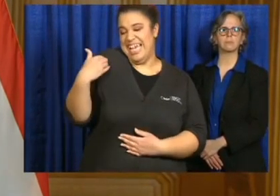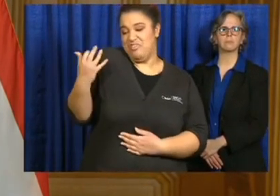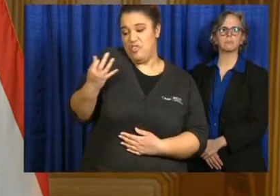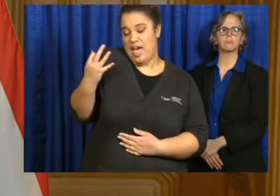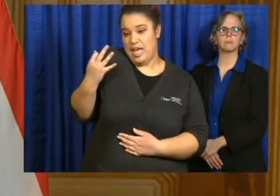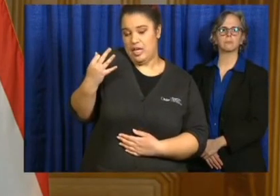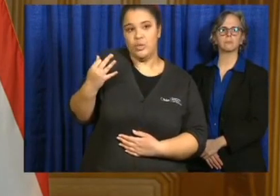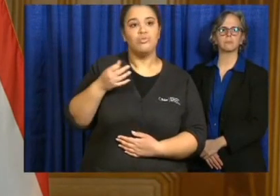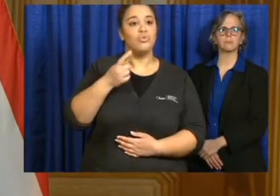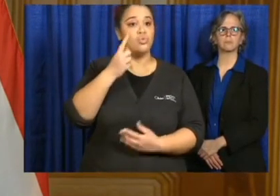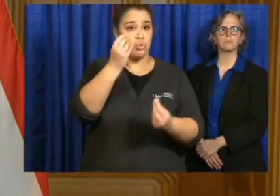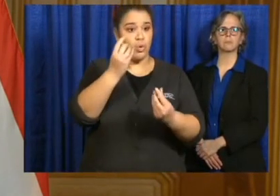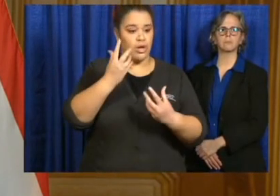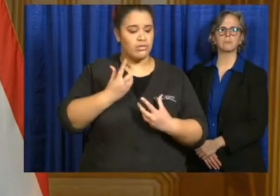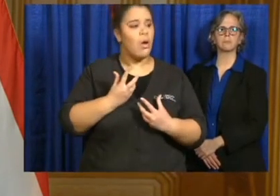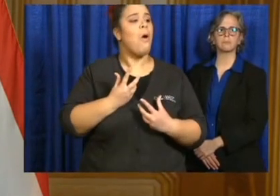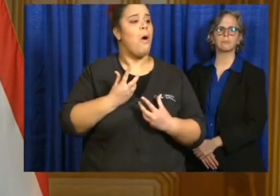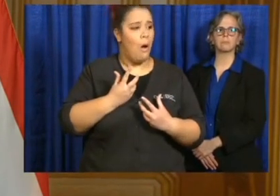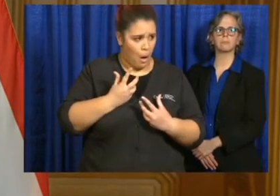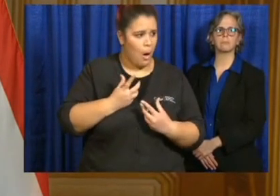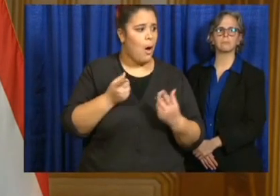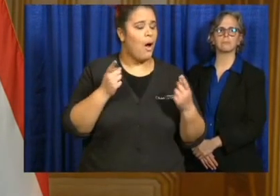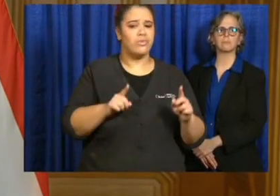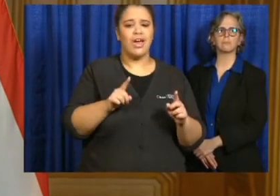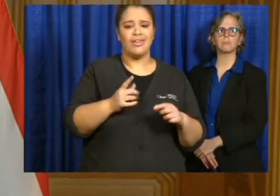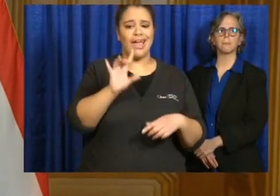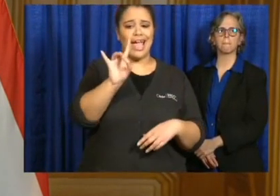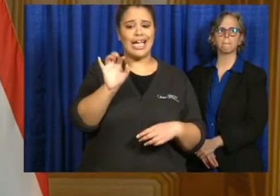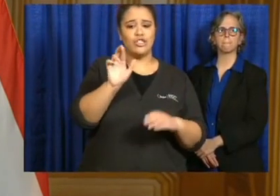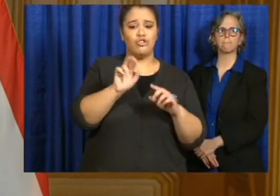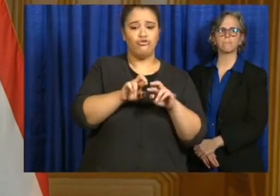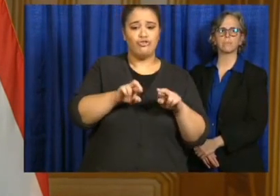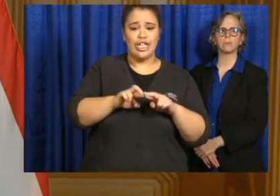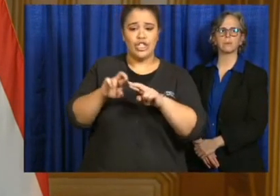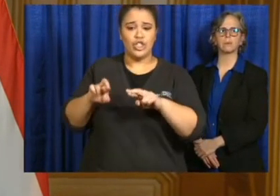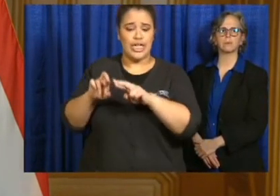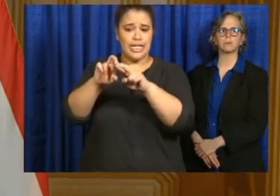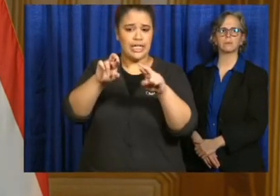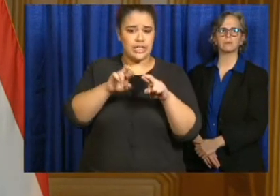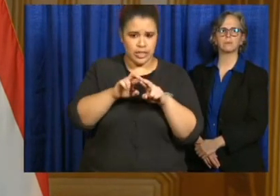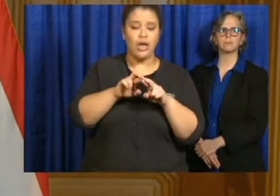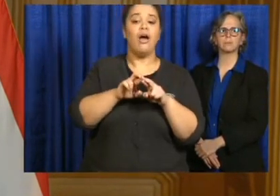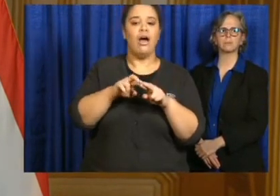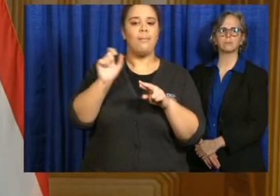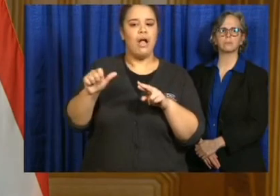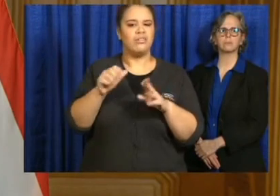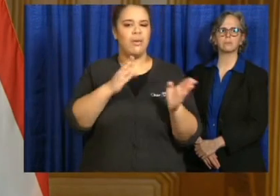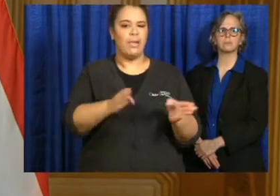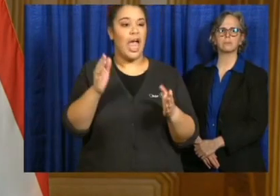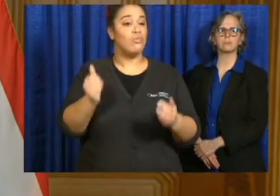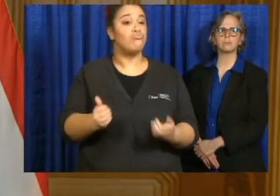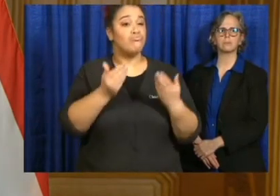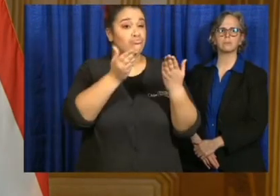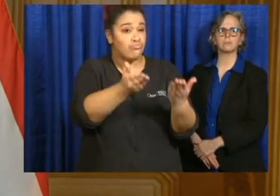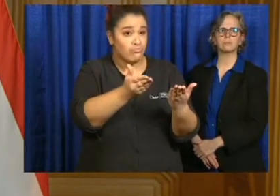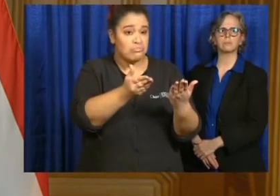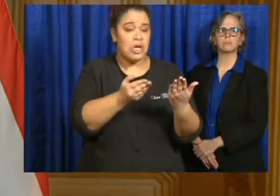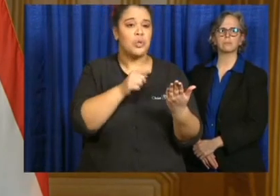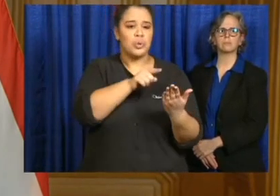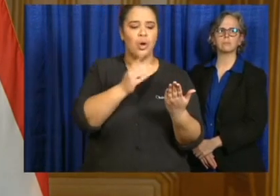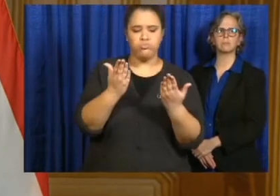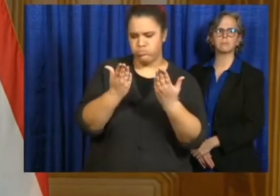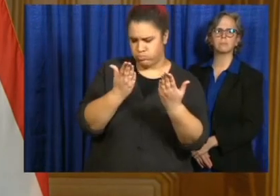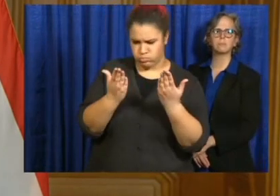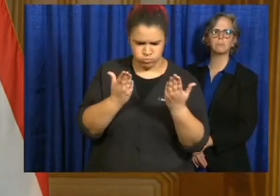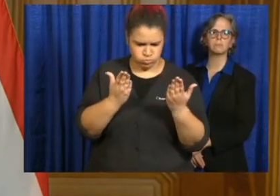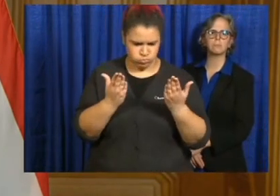hospital capacity increases by region on Saturday or Monday. That didn't happen on Monday. We're told it's a work in progress, but